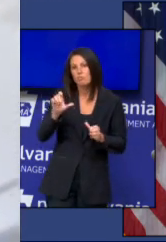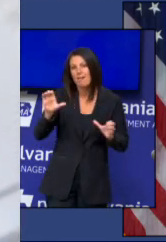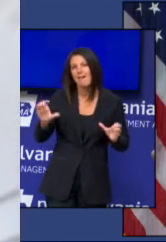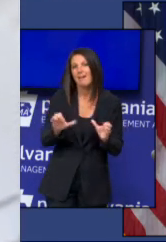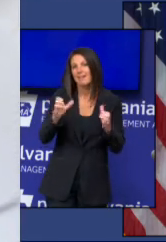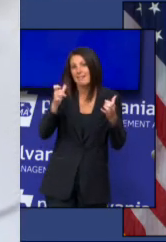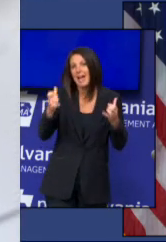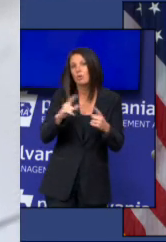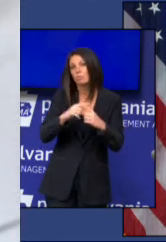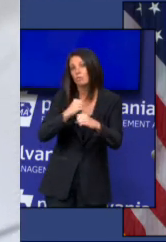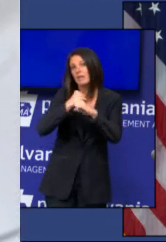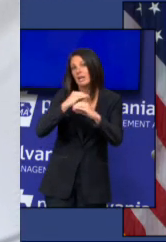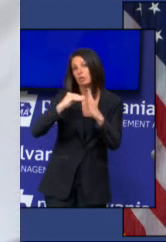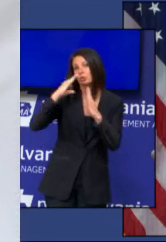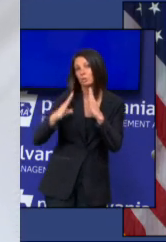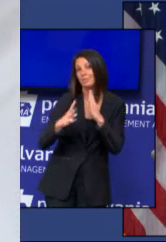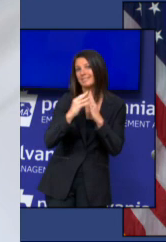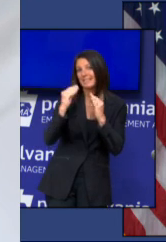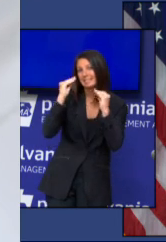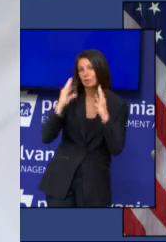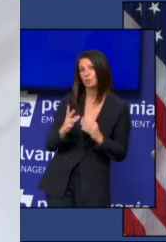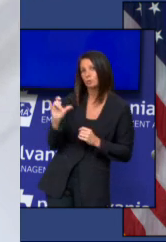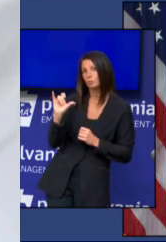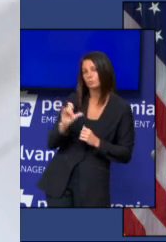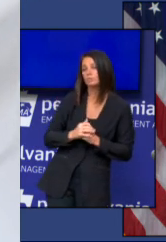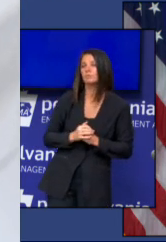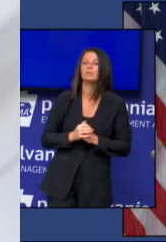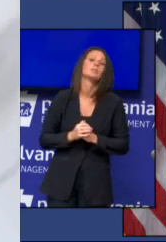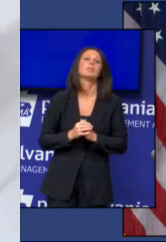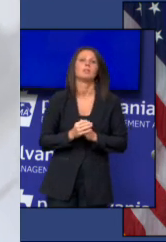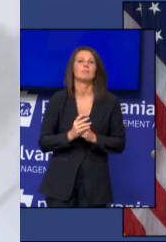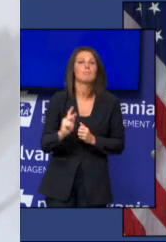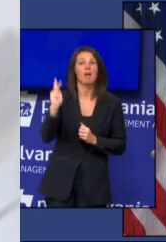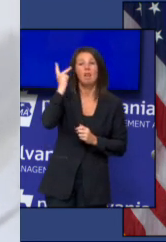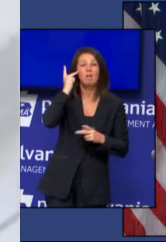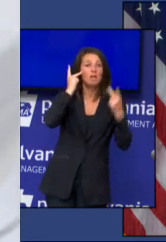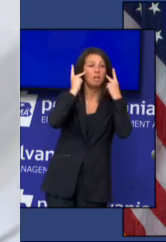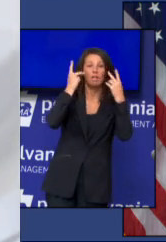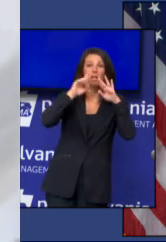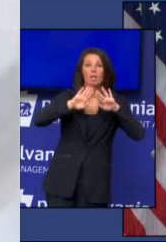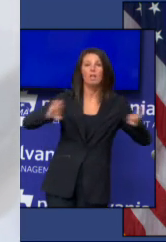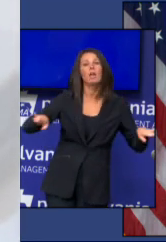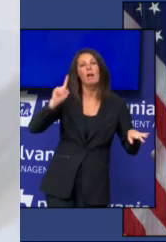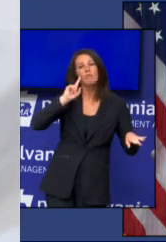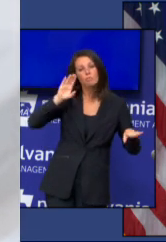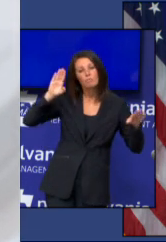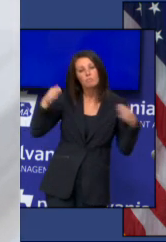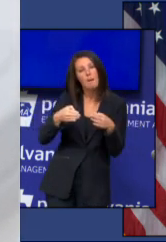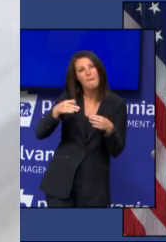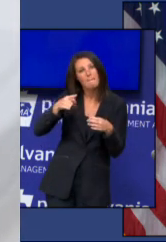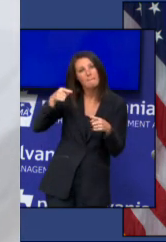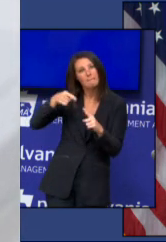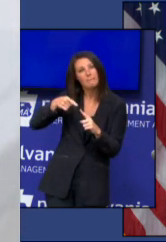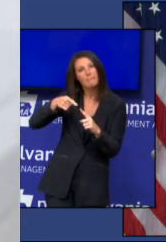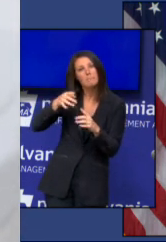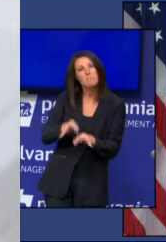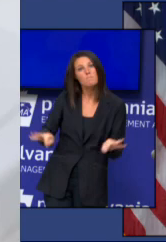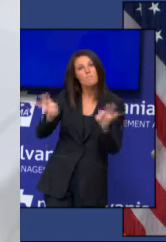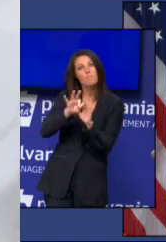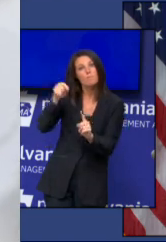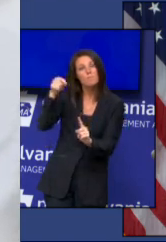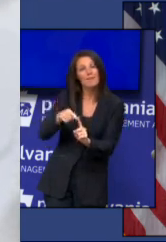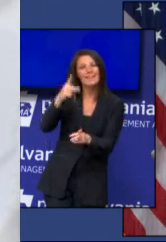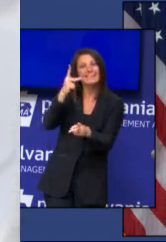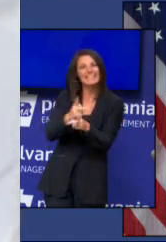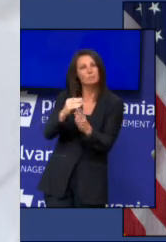to protect our students and our teachers. We need to put politics aside We need to get back to what matters,